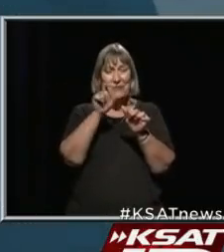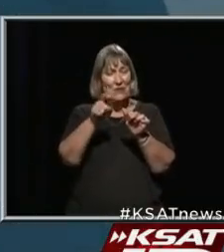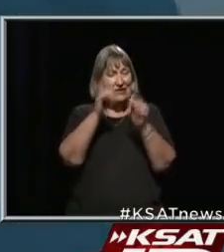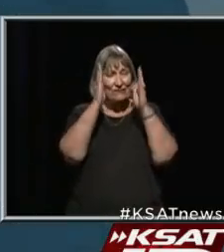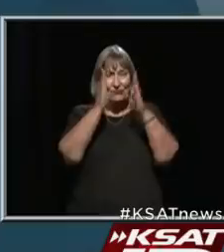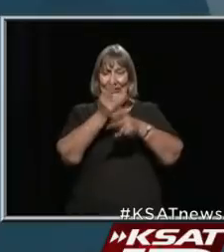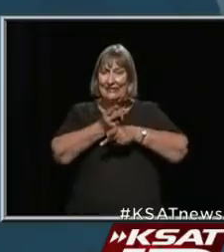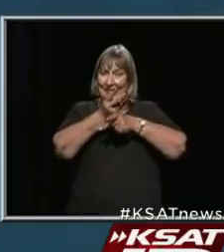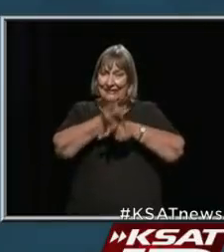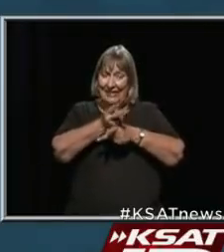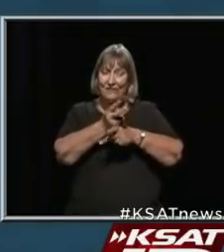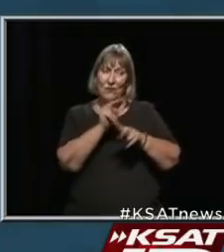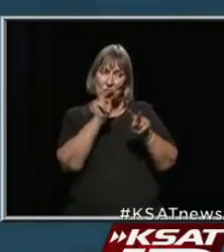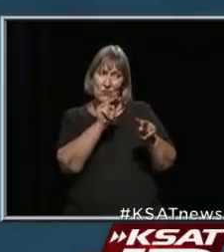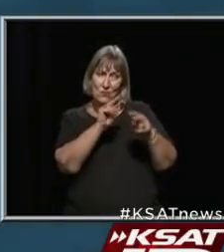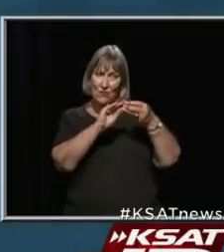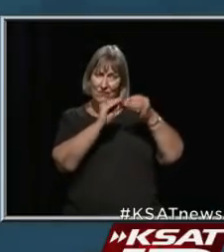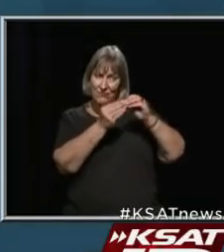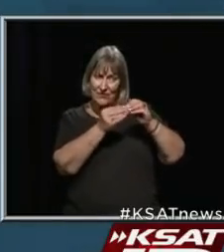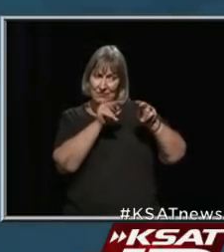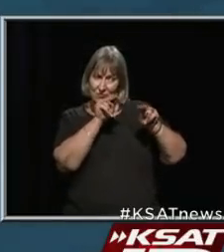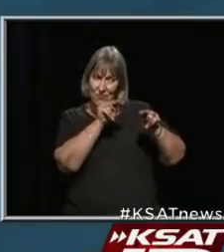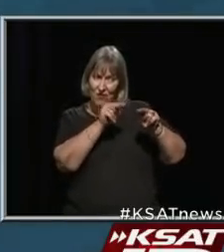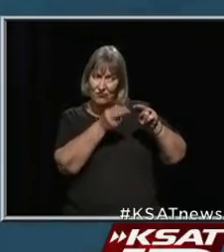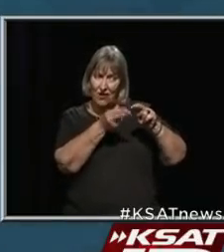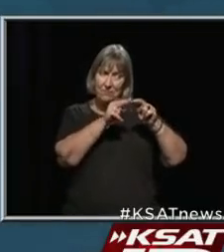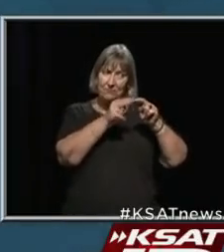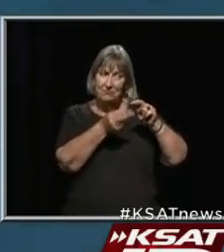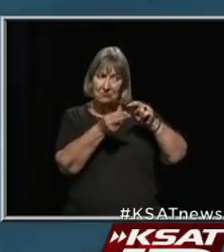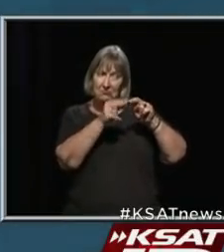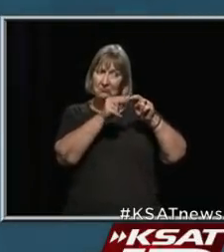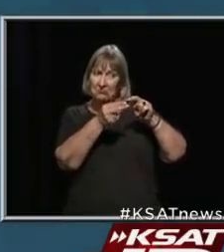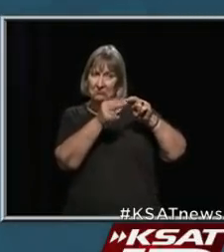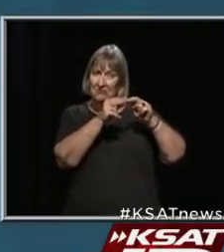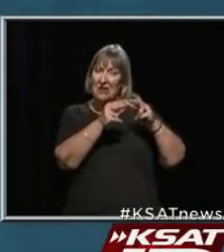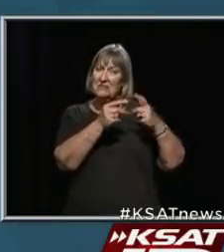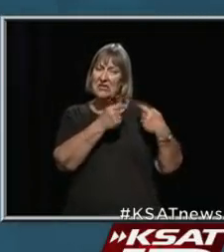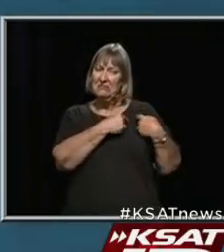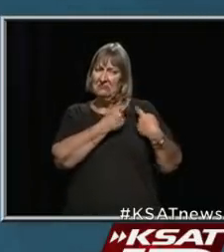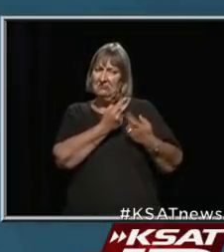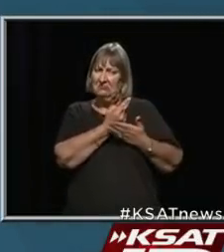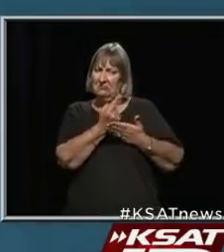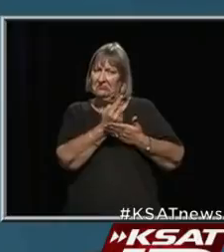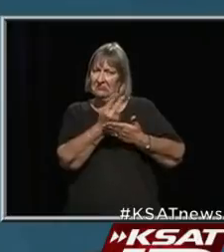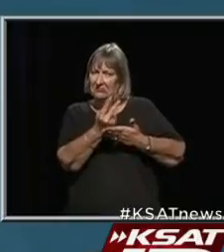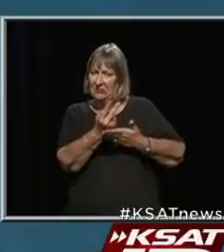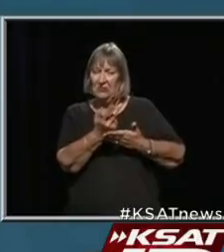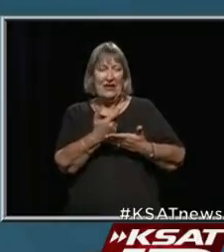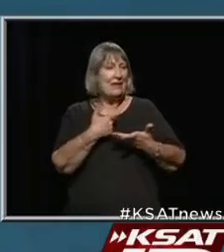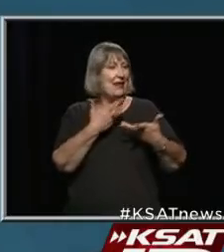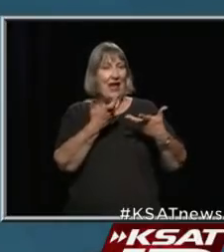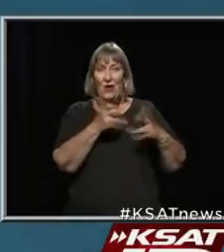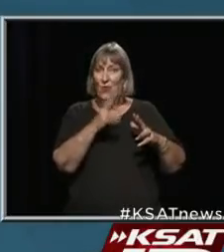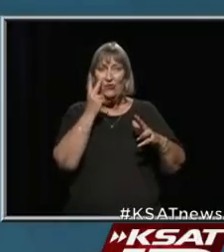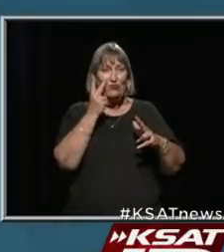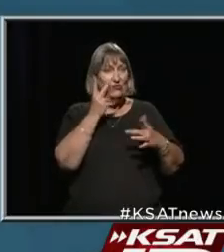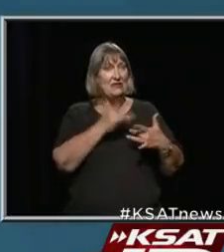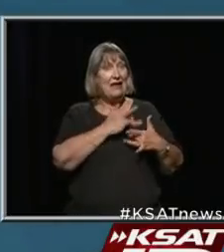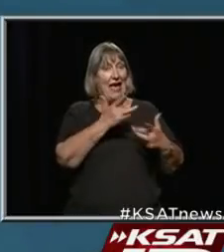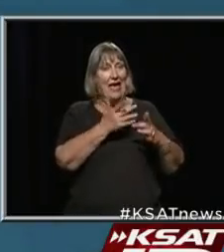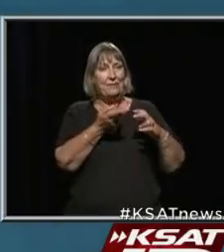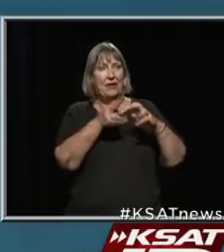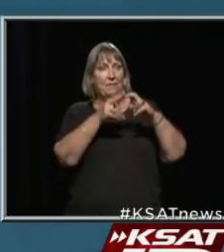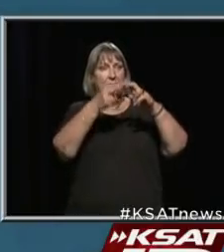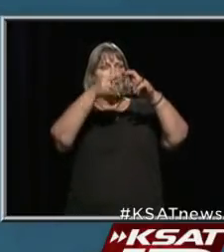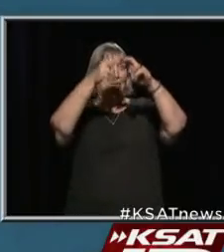will be watching those numbers carefully. We've fluctuated a little bit over the last couple of weeks, and we don't want to see a new trend develop, and we are